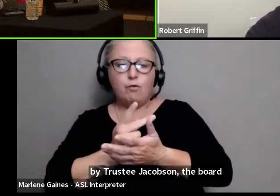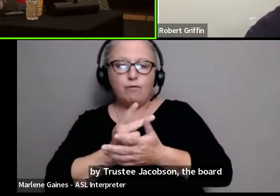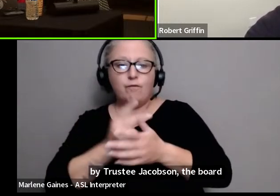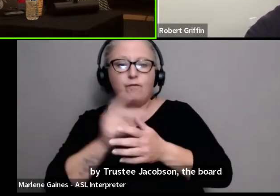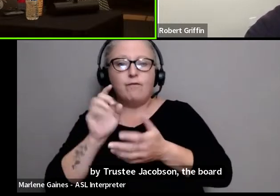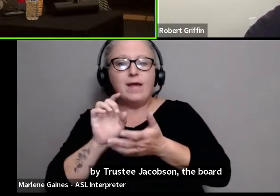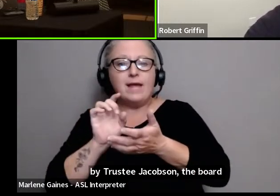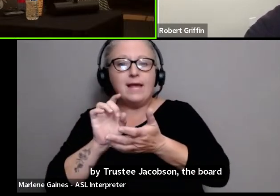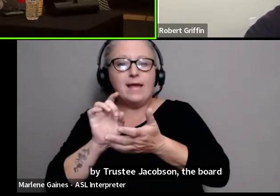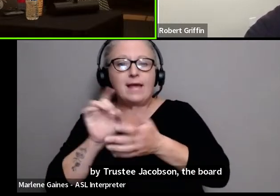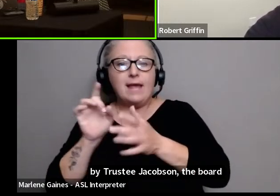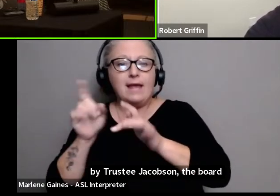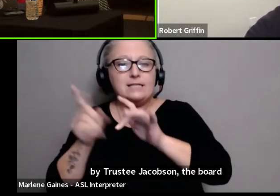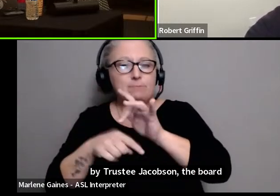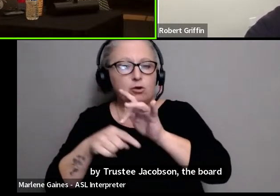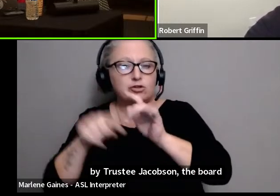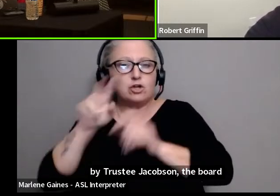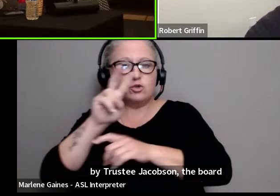expulsion case